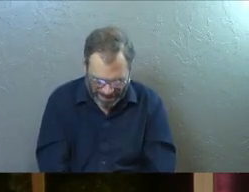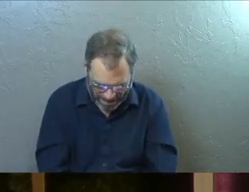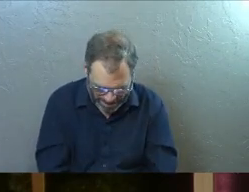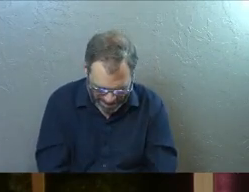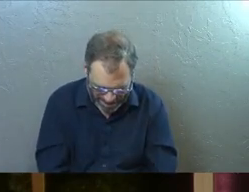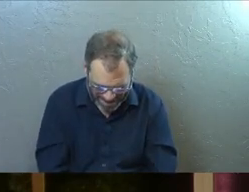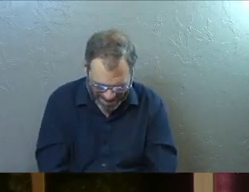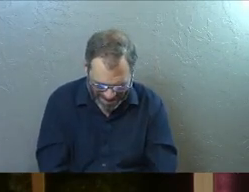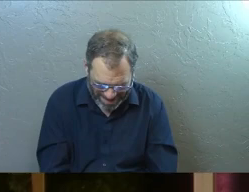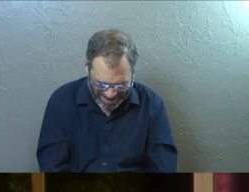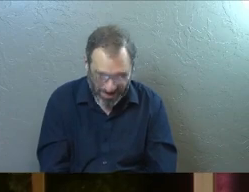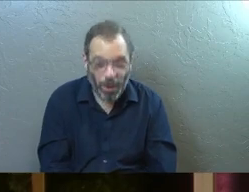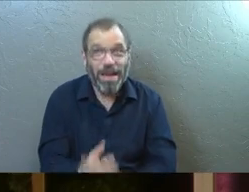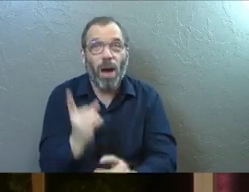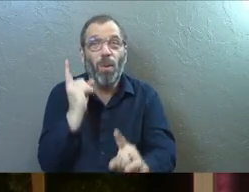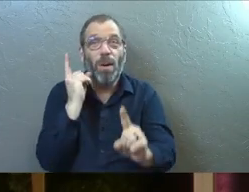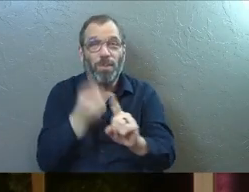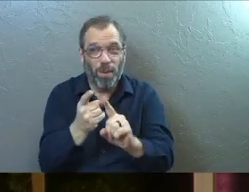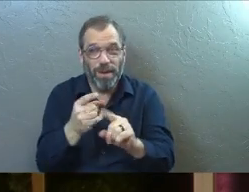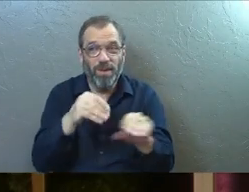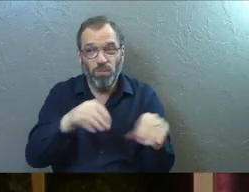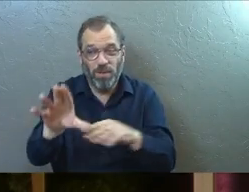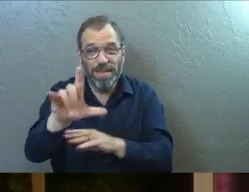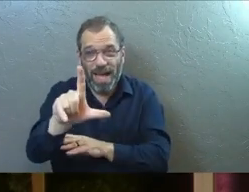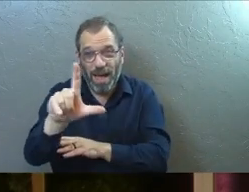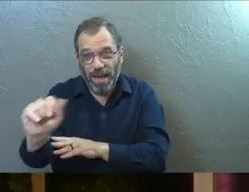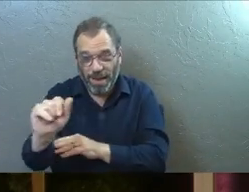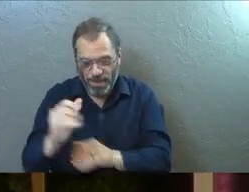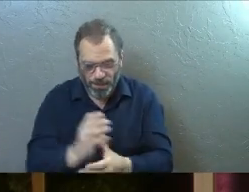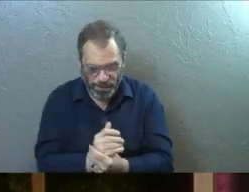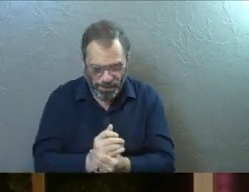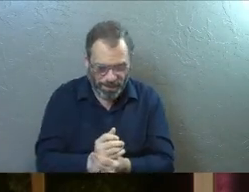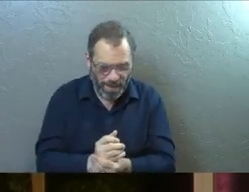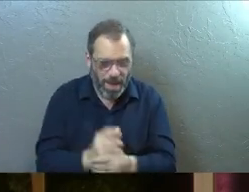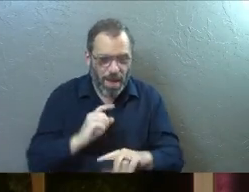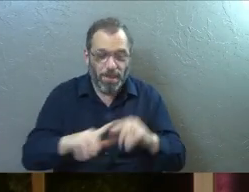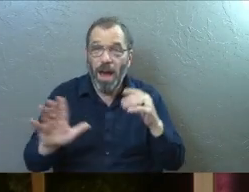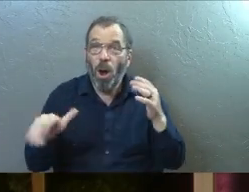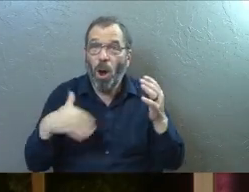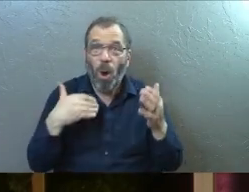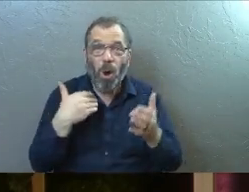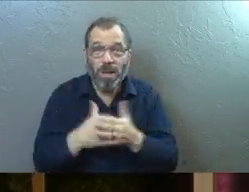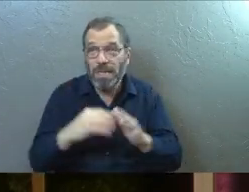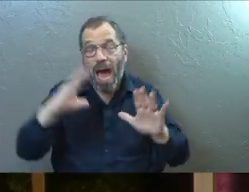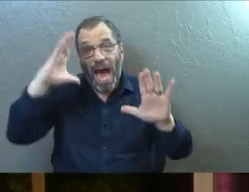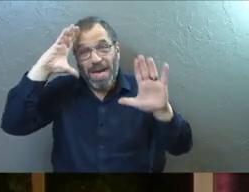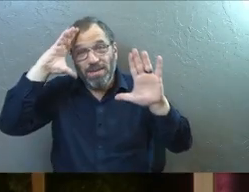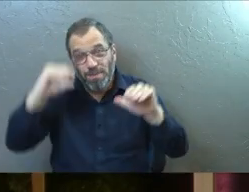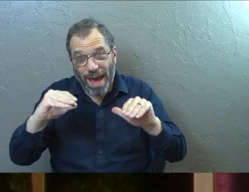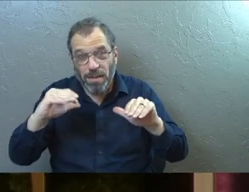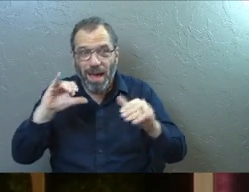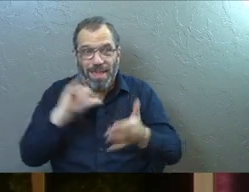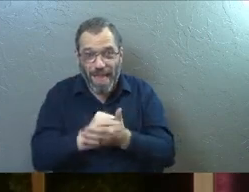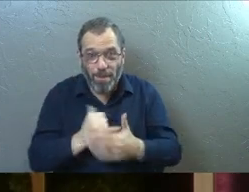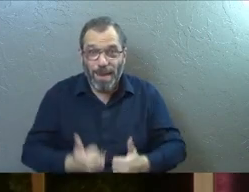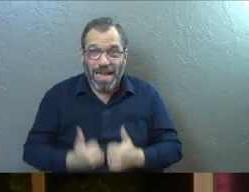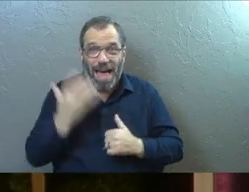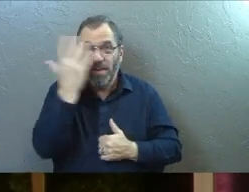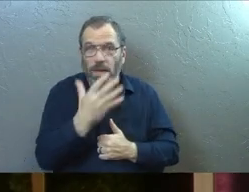So I got 1 point on my expectations. But all this stuff that I thought was going to happen, this is how my life